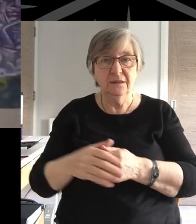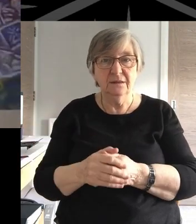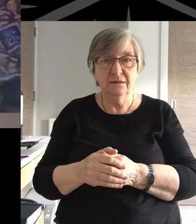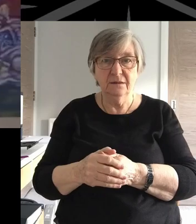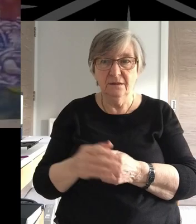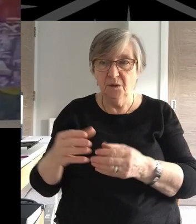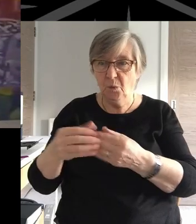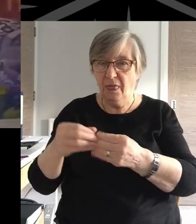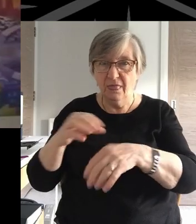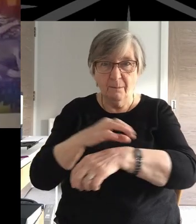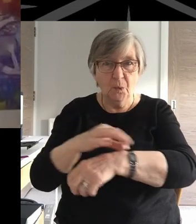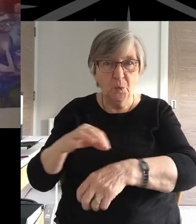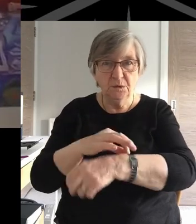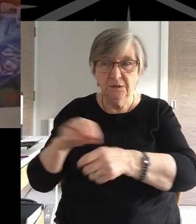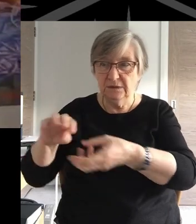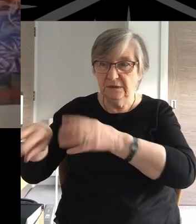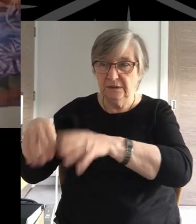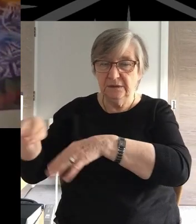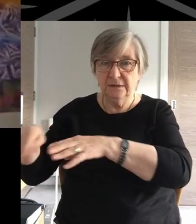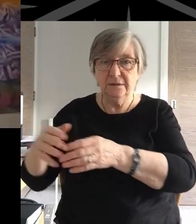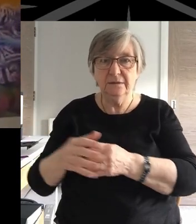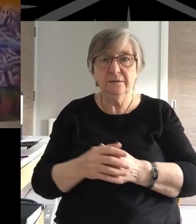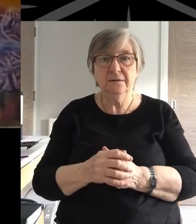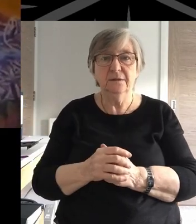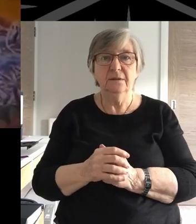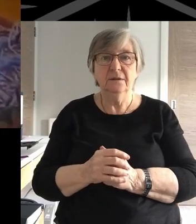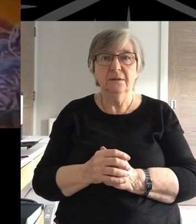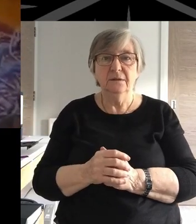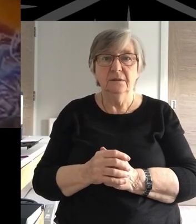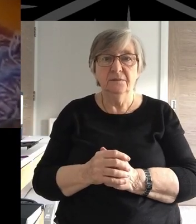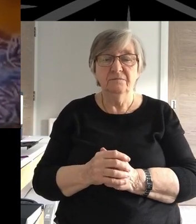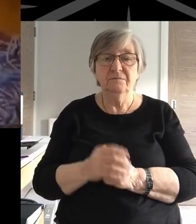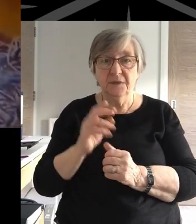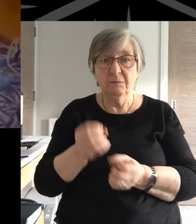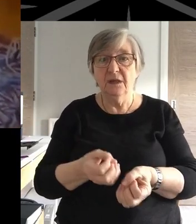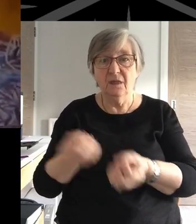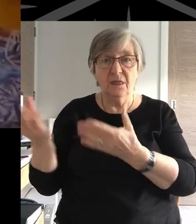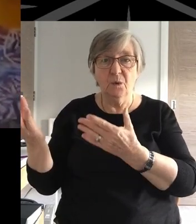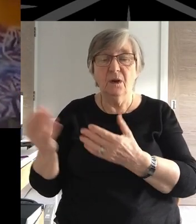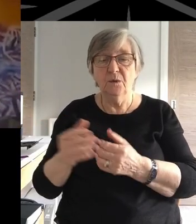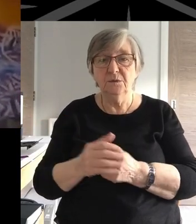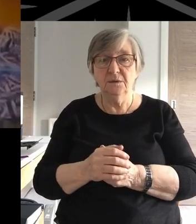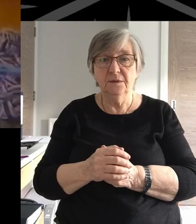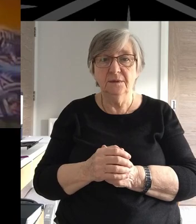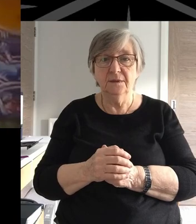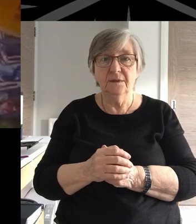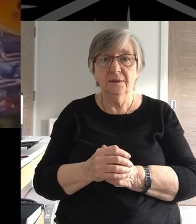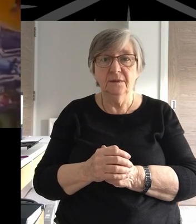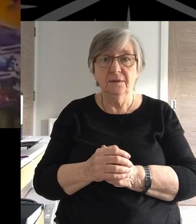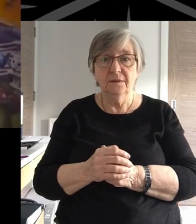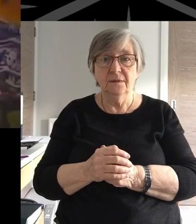pile of skeletons, bones, being thrown out of